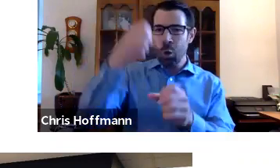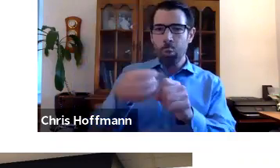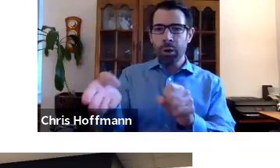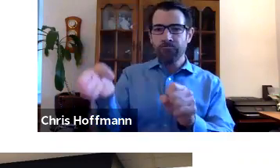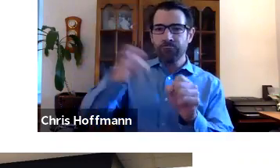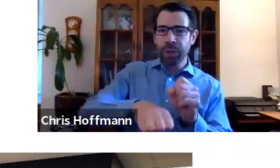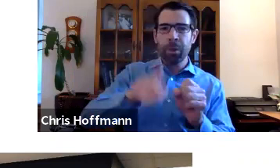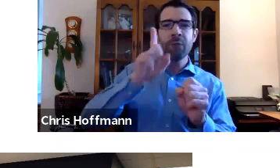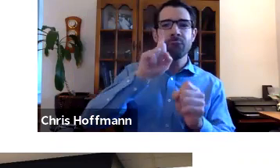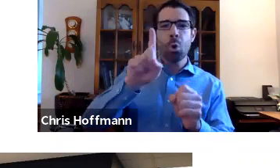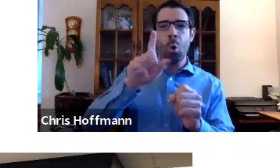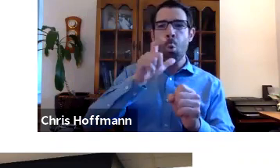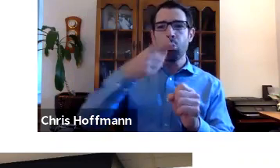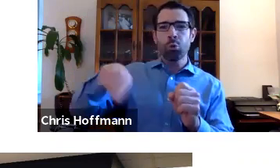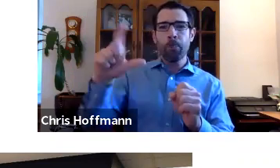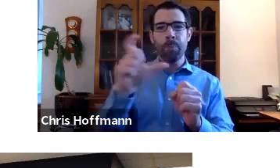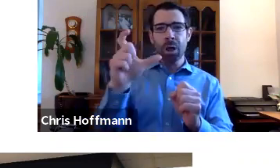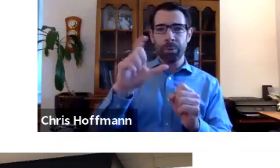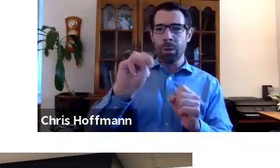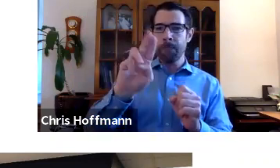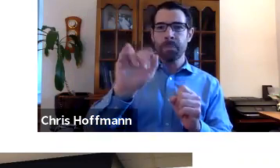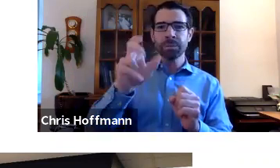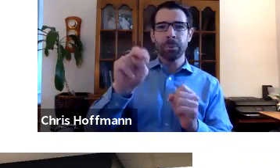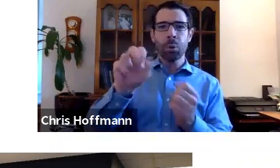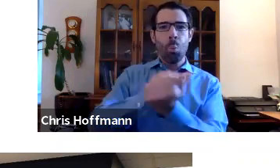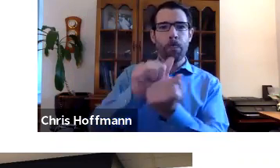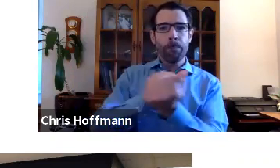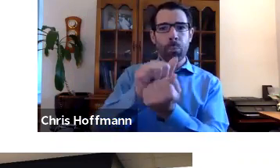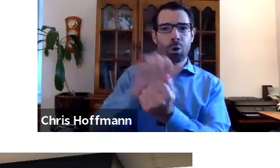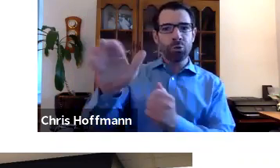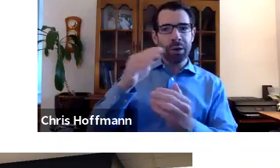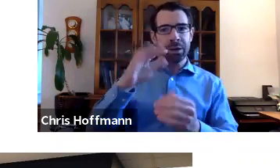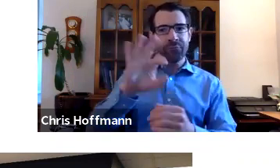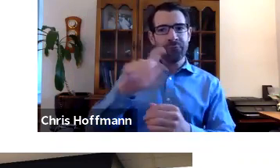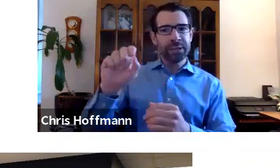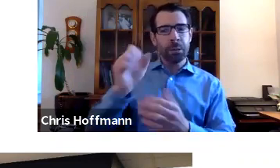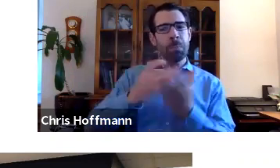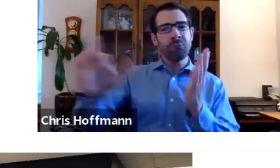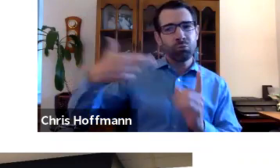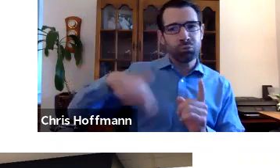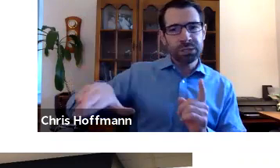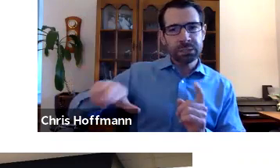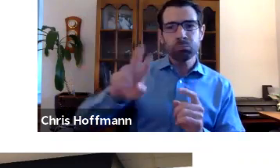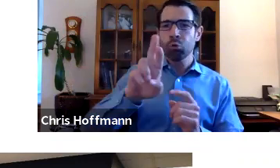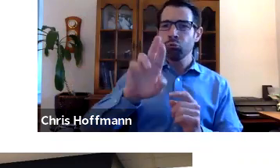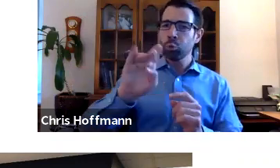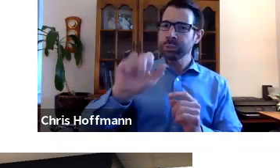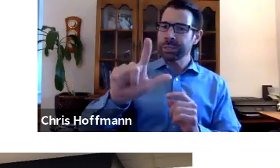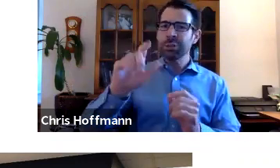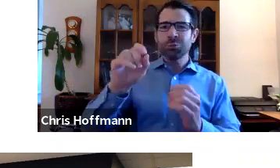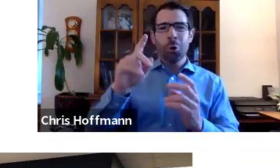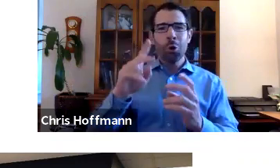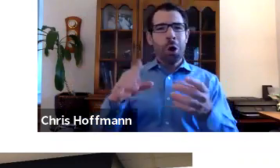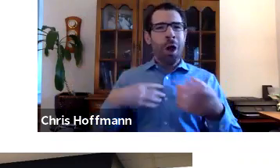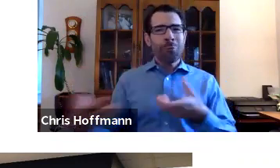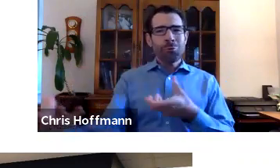senior citizens. So we have showers, for example, that have fold down seats. We also have foot washing stations for